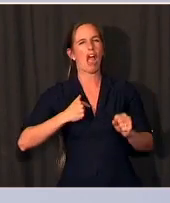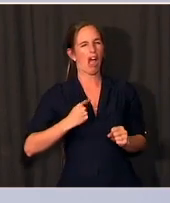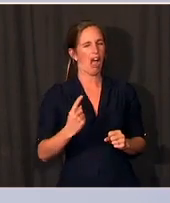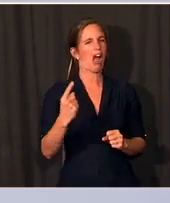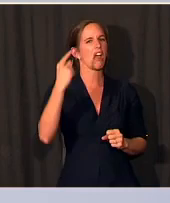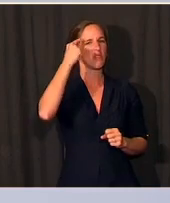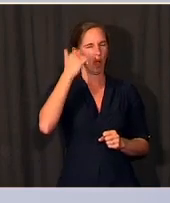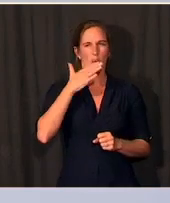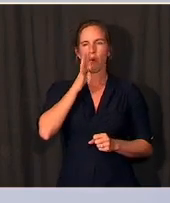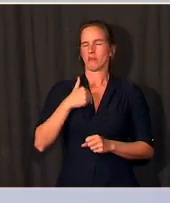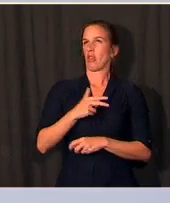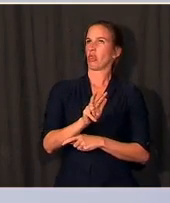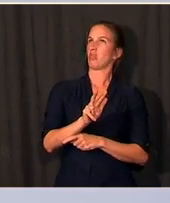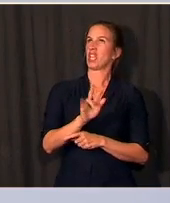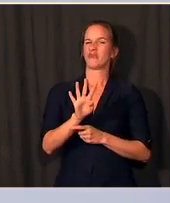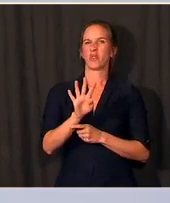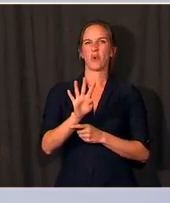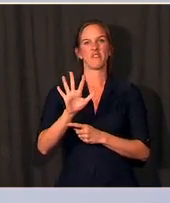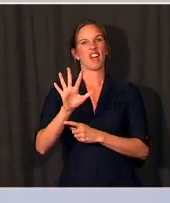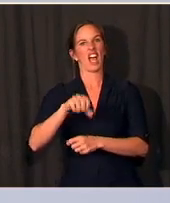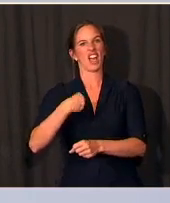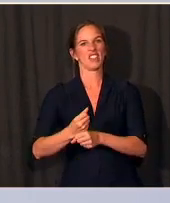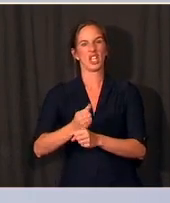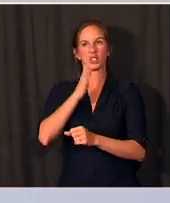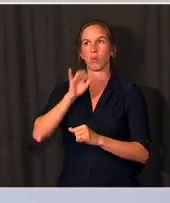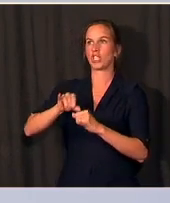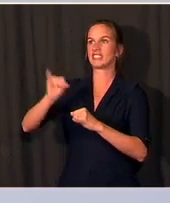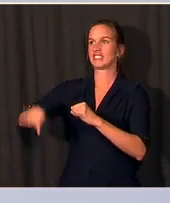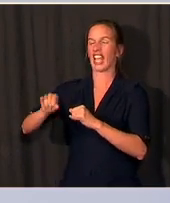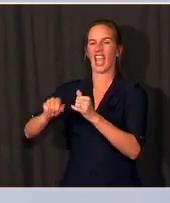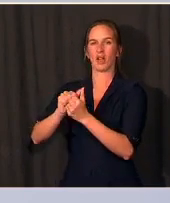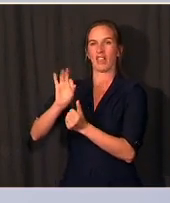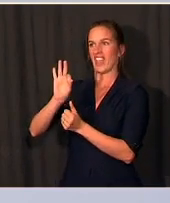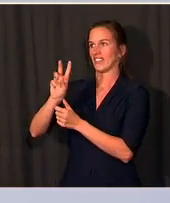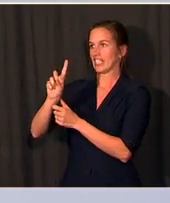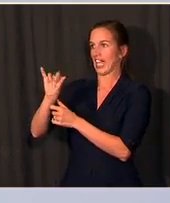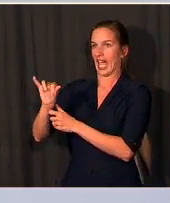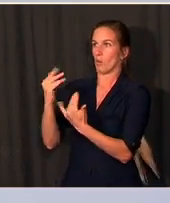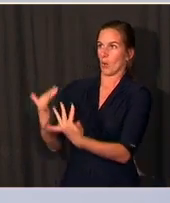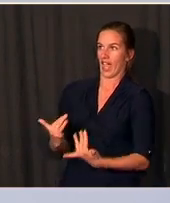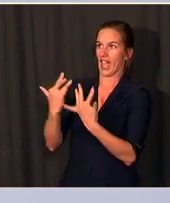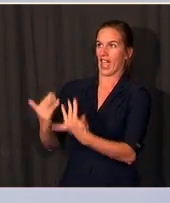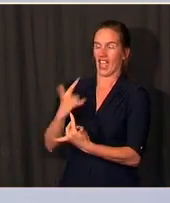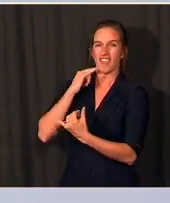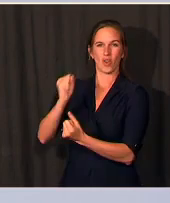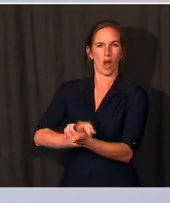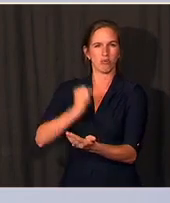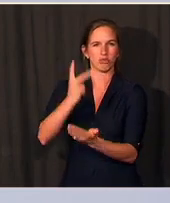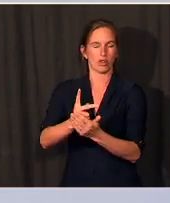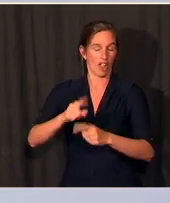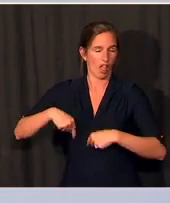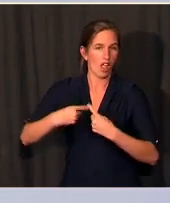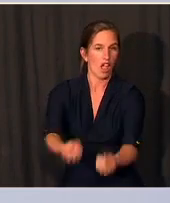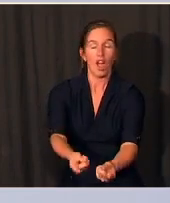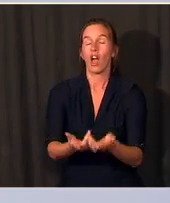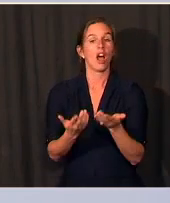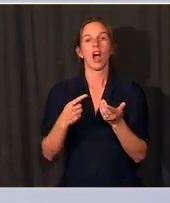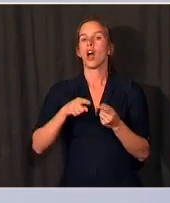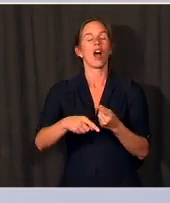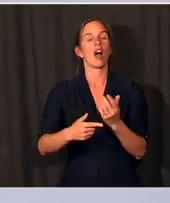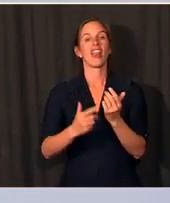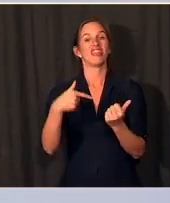years, and it would have been in the FDA forever. This is 5 times faster than the fastest prior vaccine development in